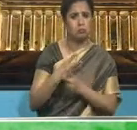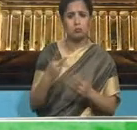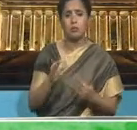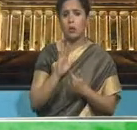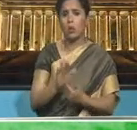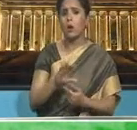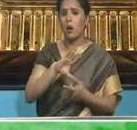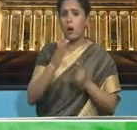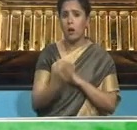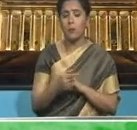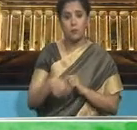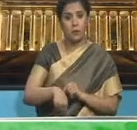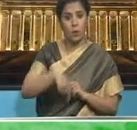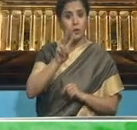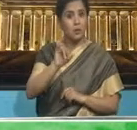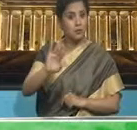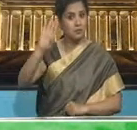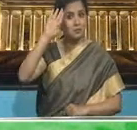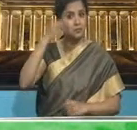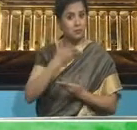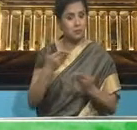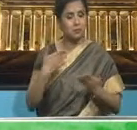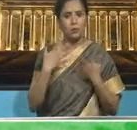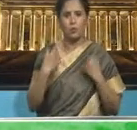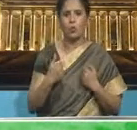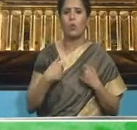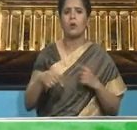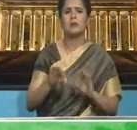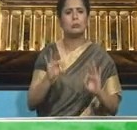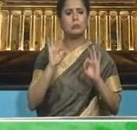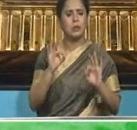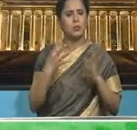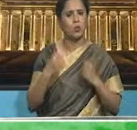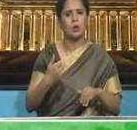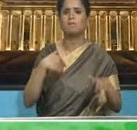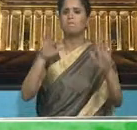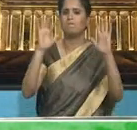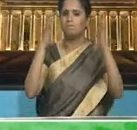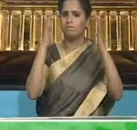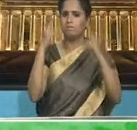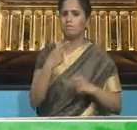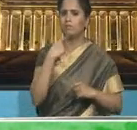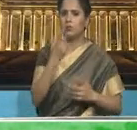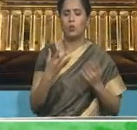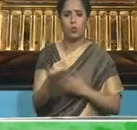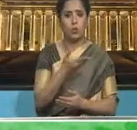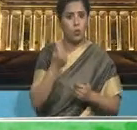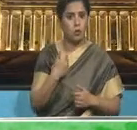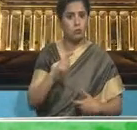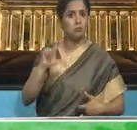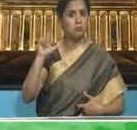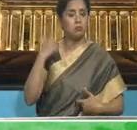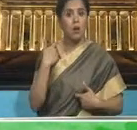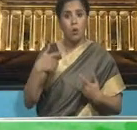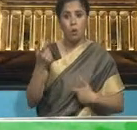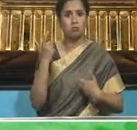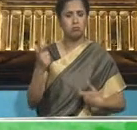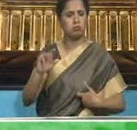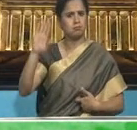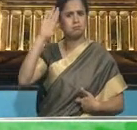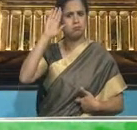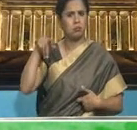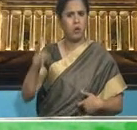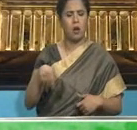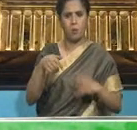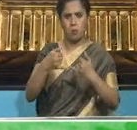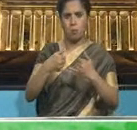the occasion of Republic Day, I convey my special appreciation to our Jawans who guard our borders